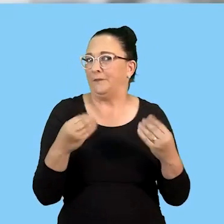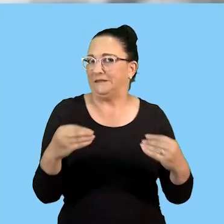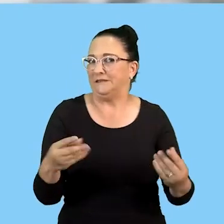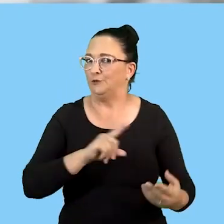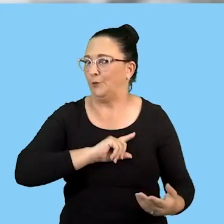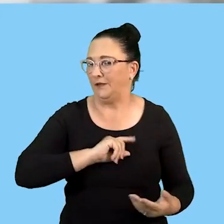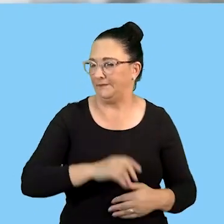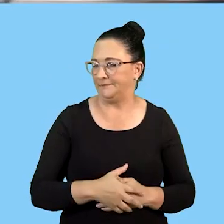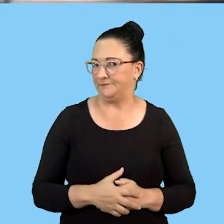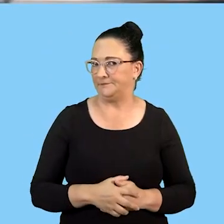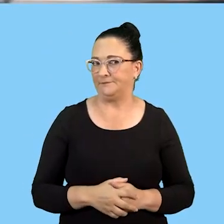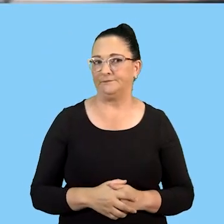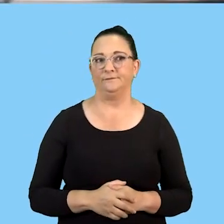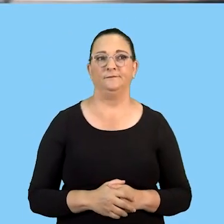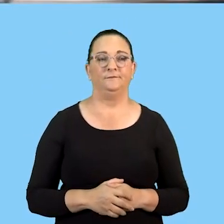business?